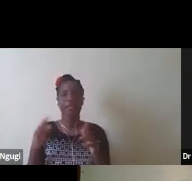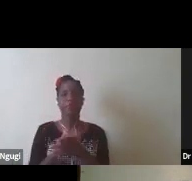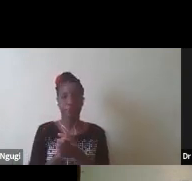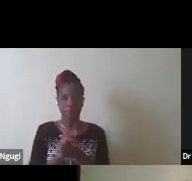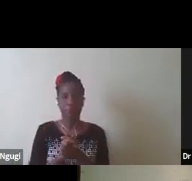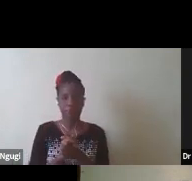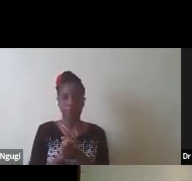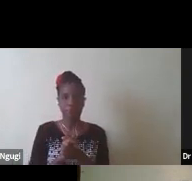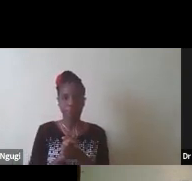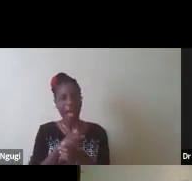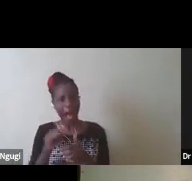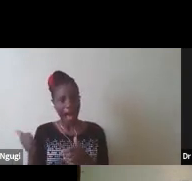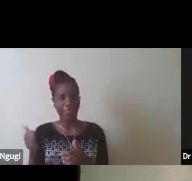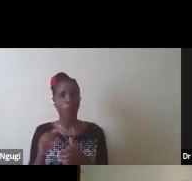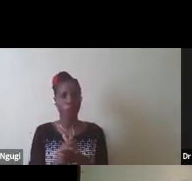is